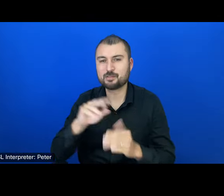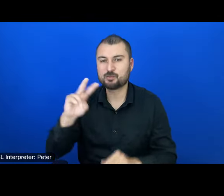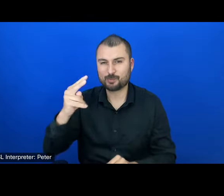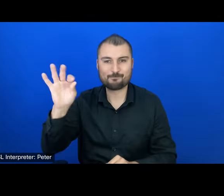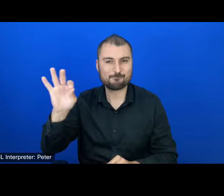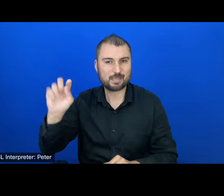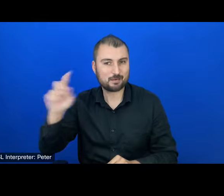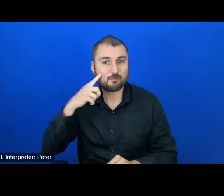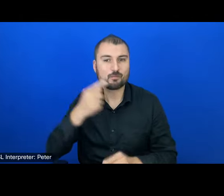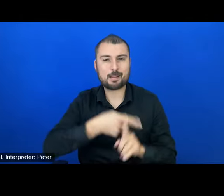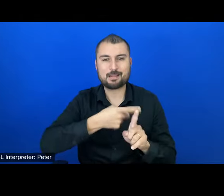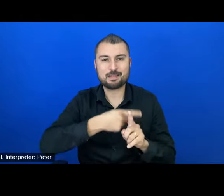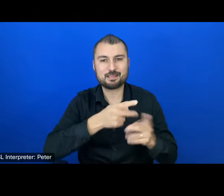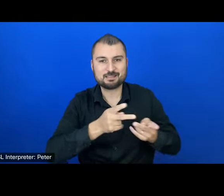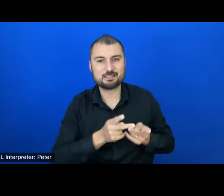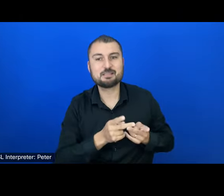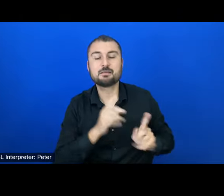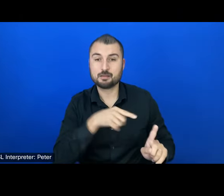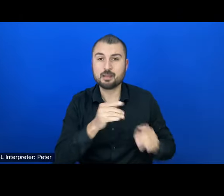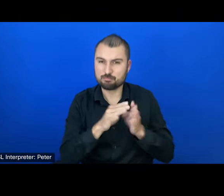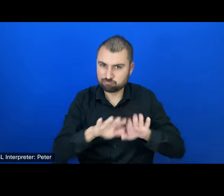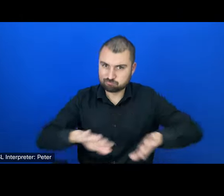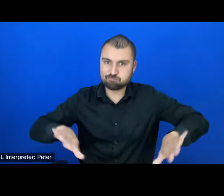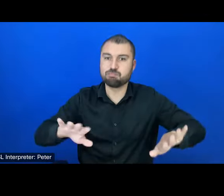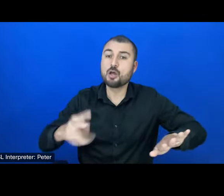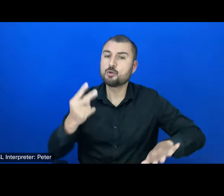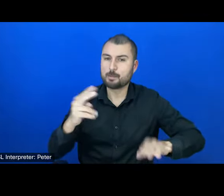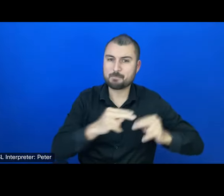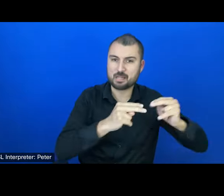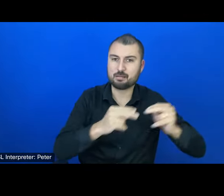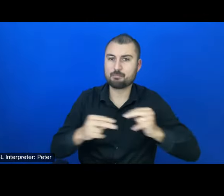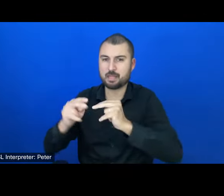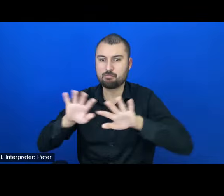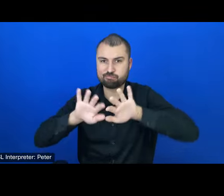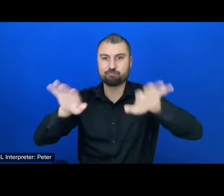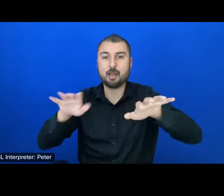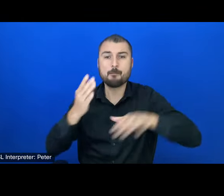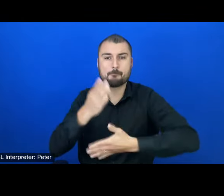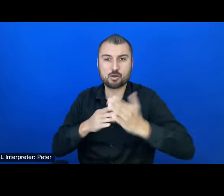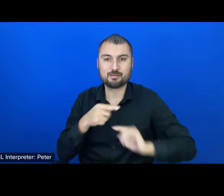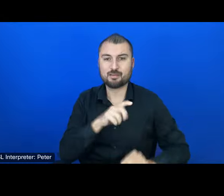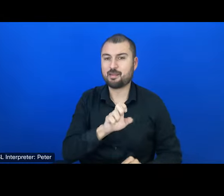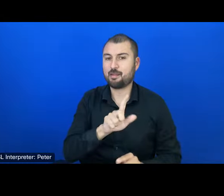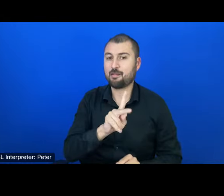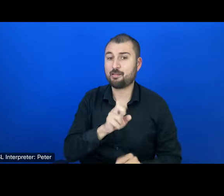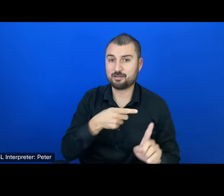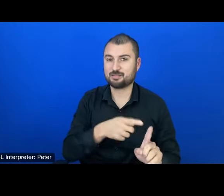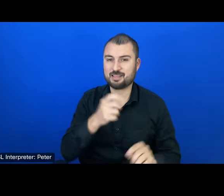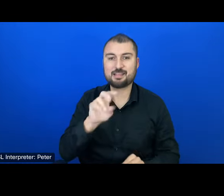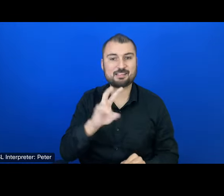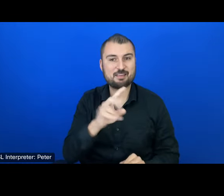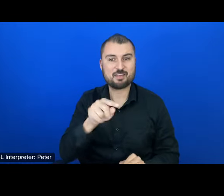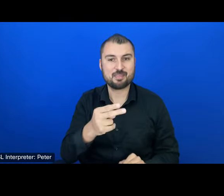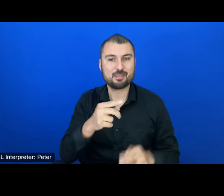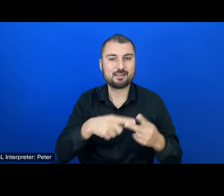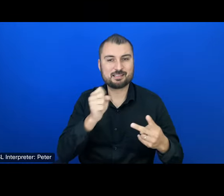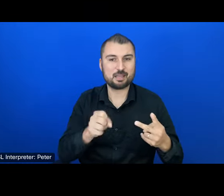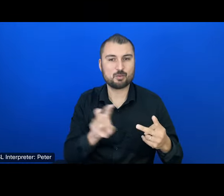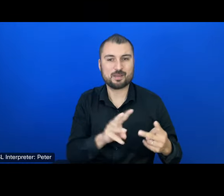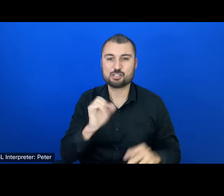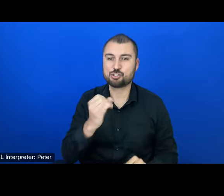lease space that's spread between two buildings. Part of us are located in the Elks building at 7th and Southwest Jackson,